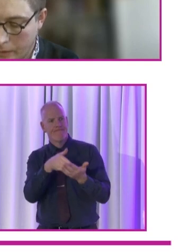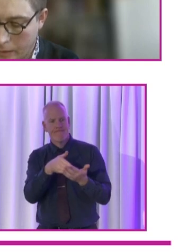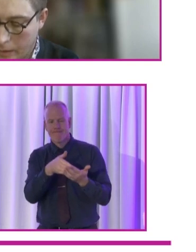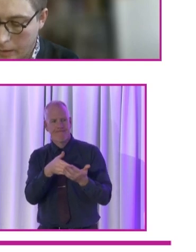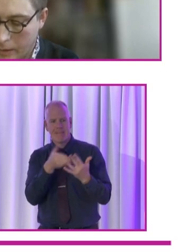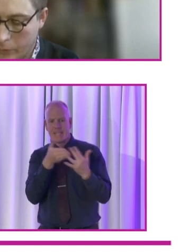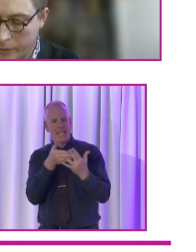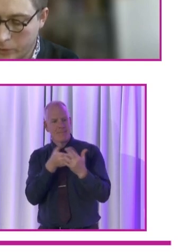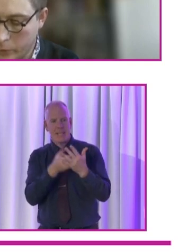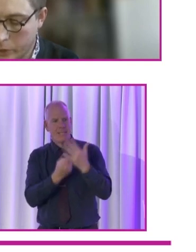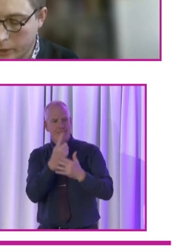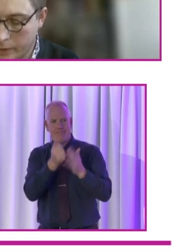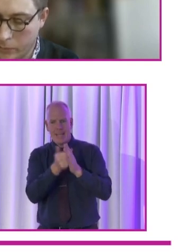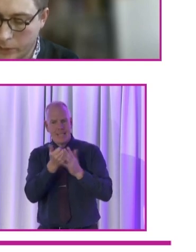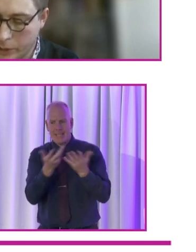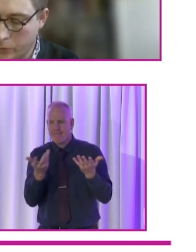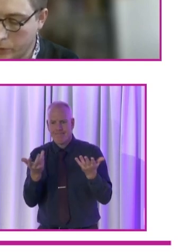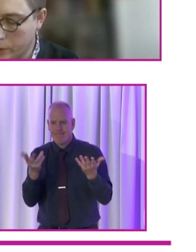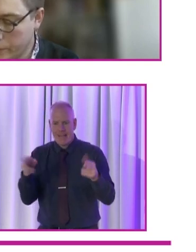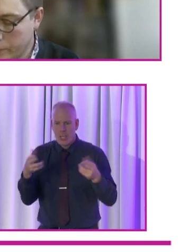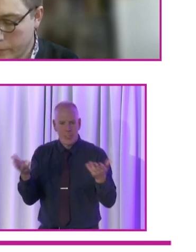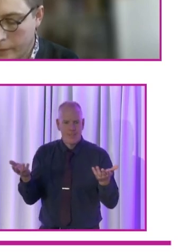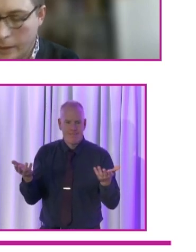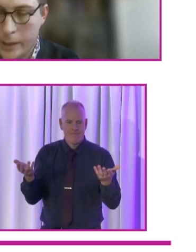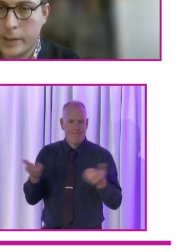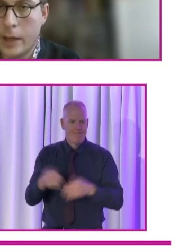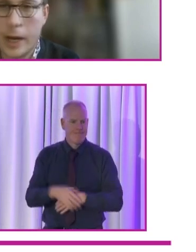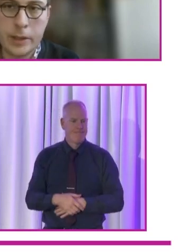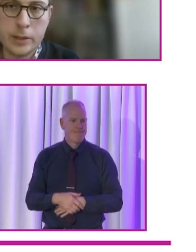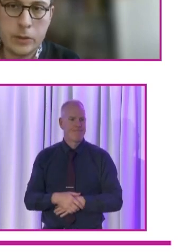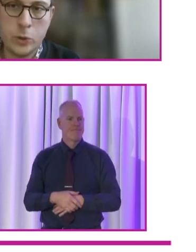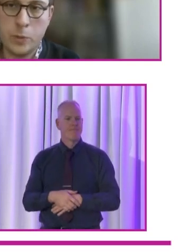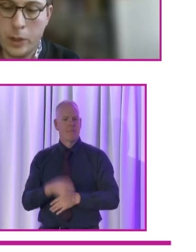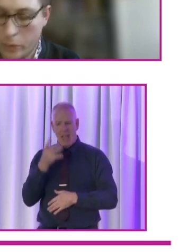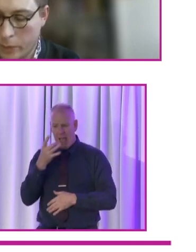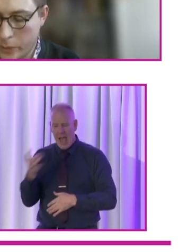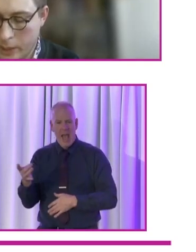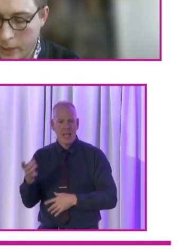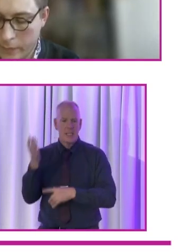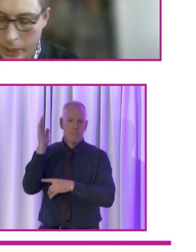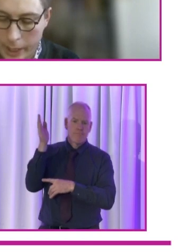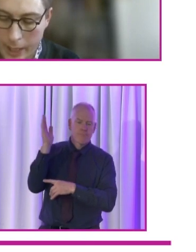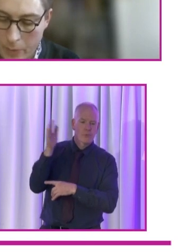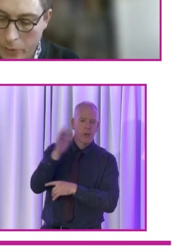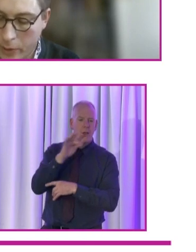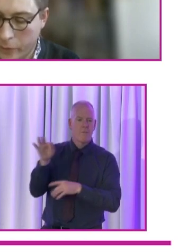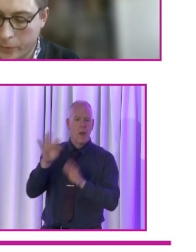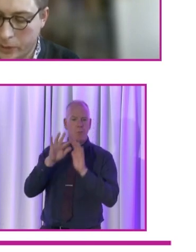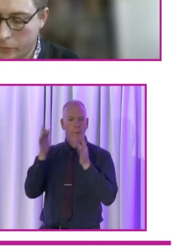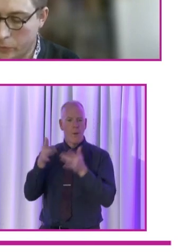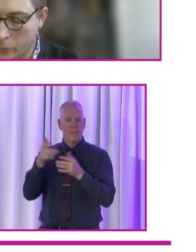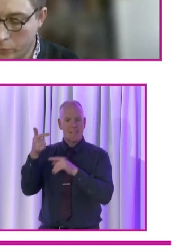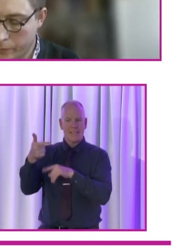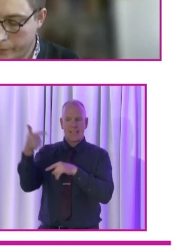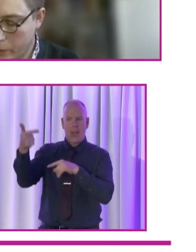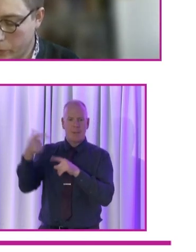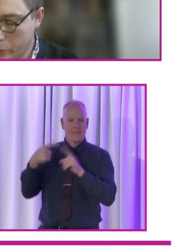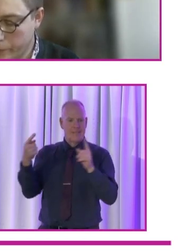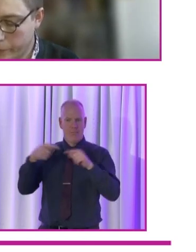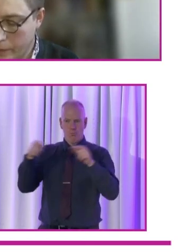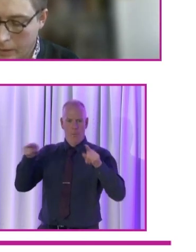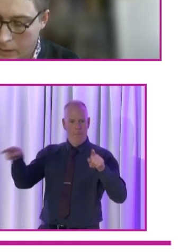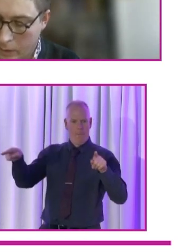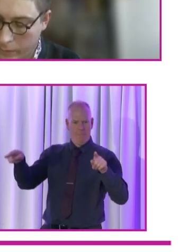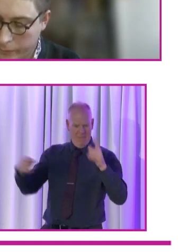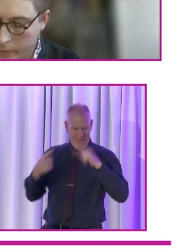inaccessible with his wheelchair. He's a wheelchair user. He's then asked to speak remotely via a camera from a different